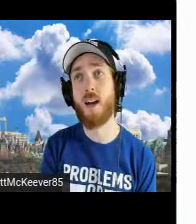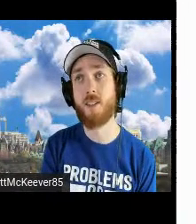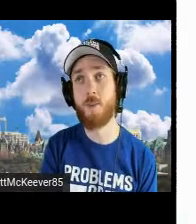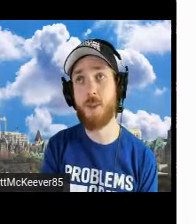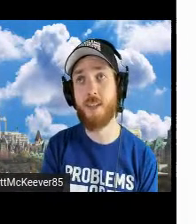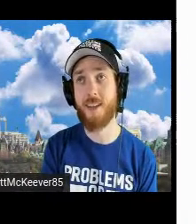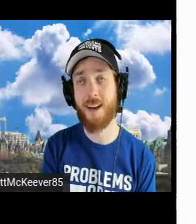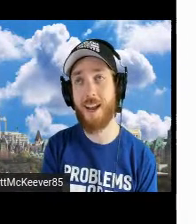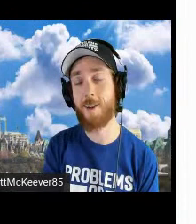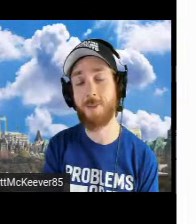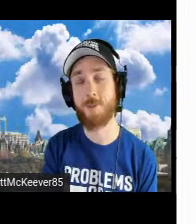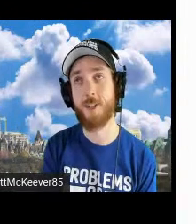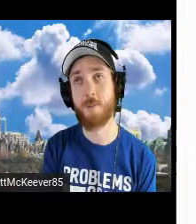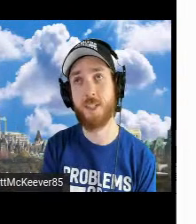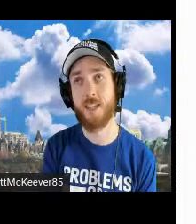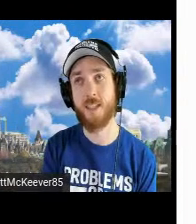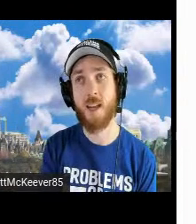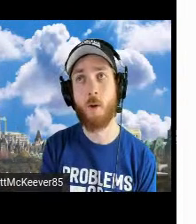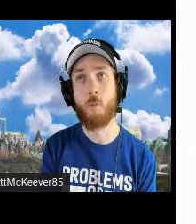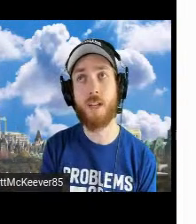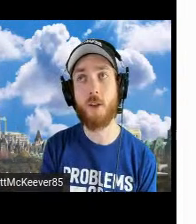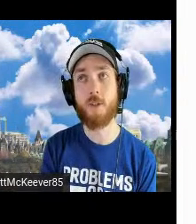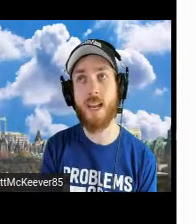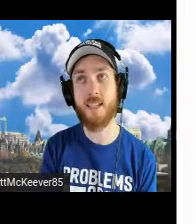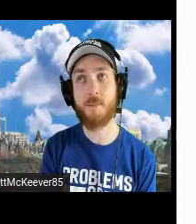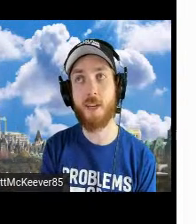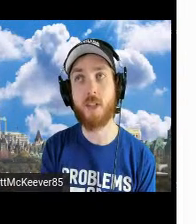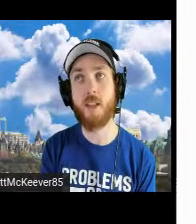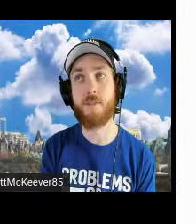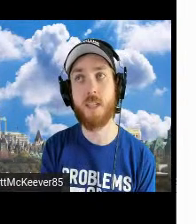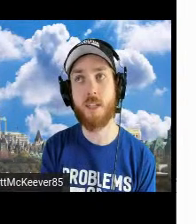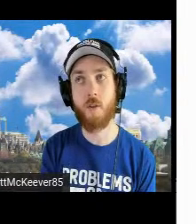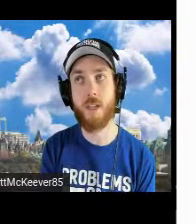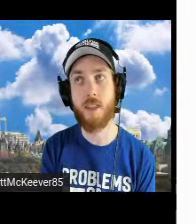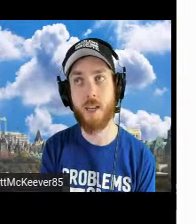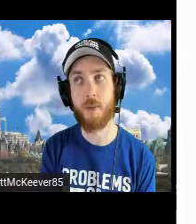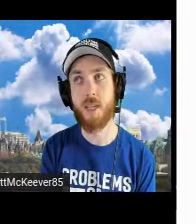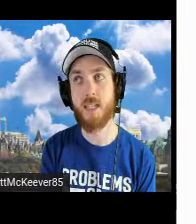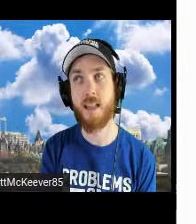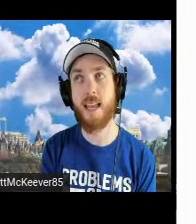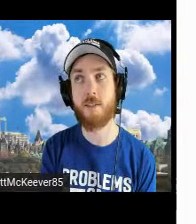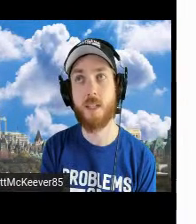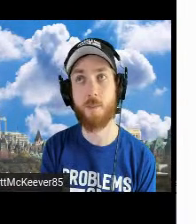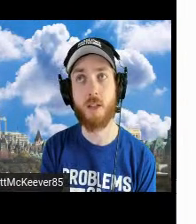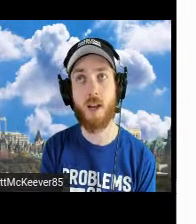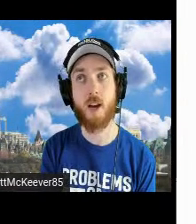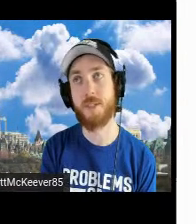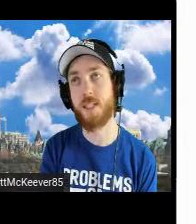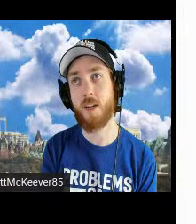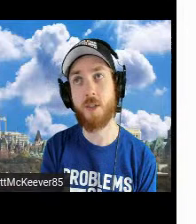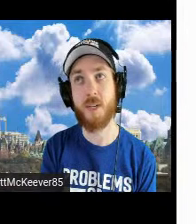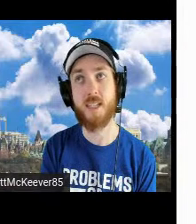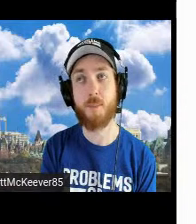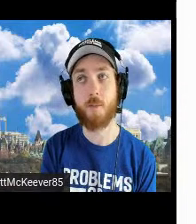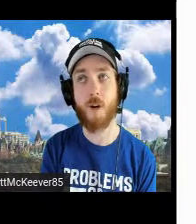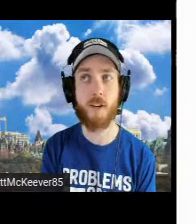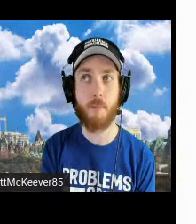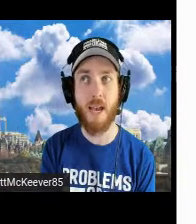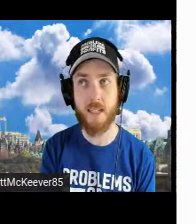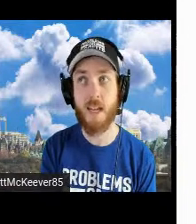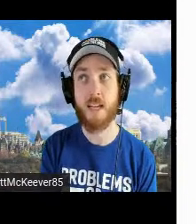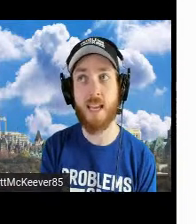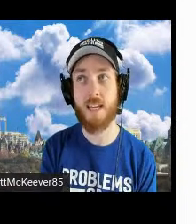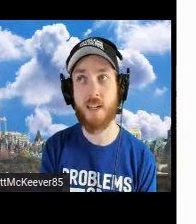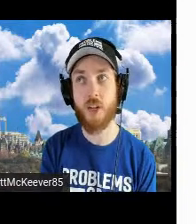But Zuby, I just really appreciate this. Weak, low status males love this COVID thing because it allows them to LARP as heroes by simply wearing